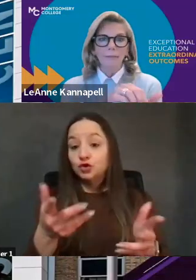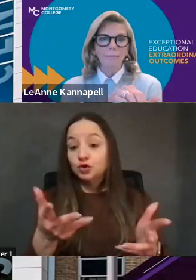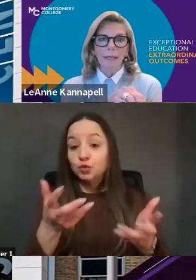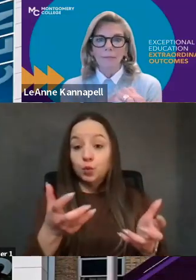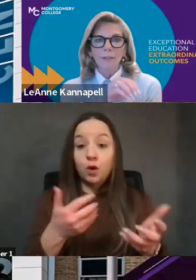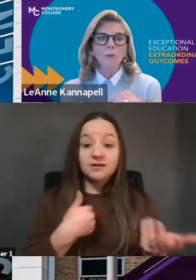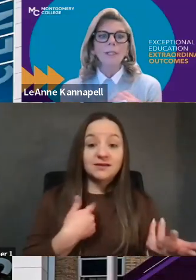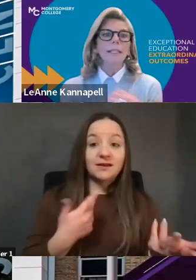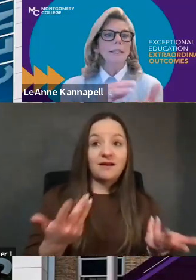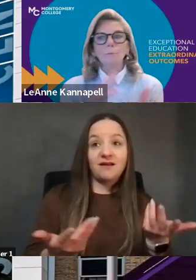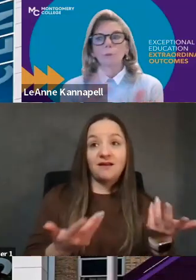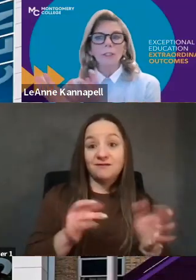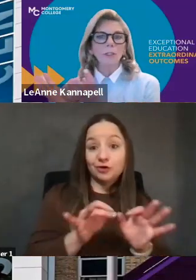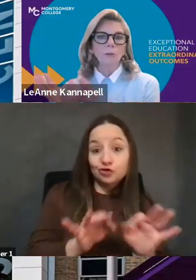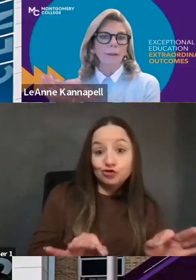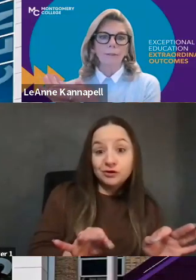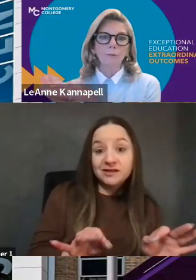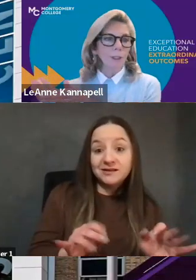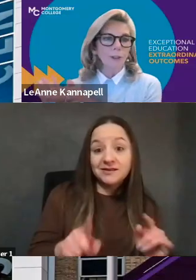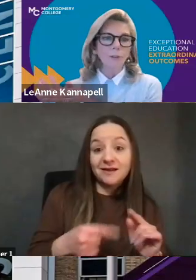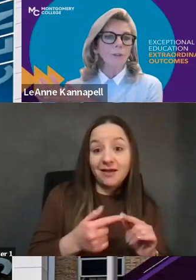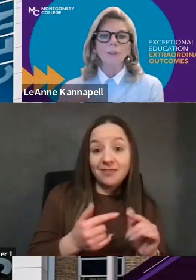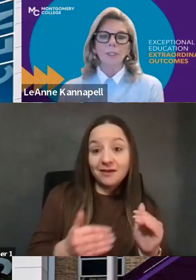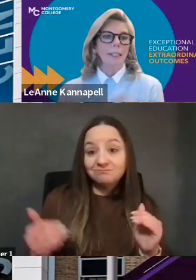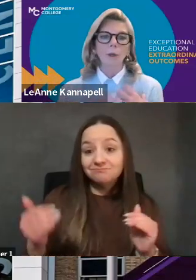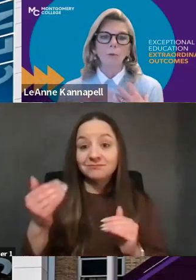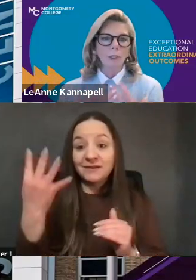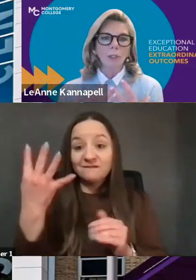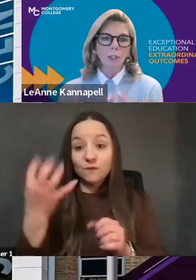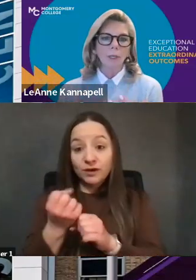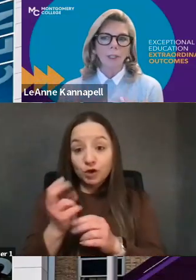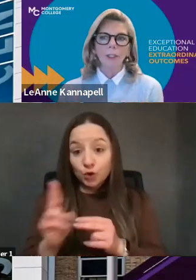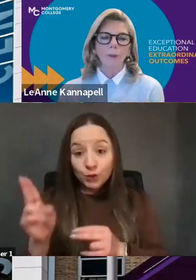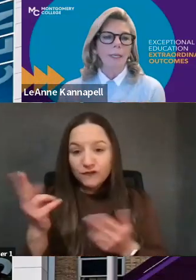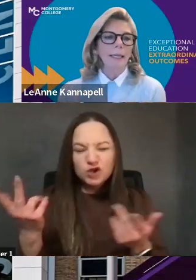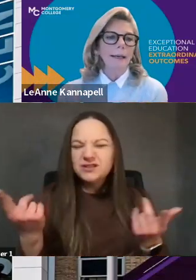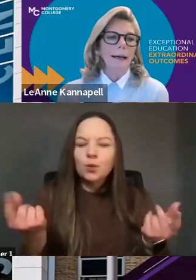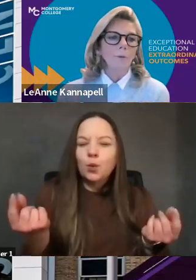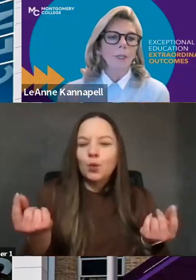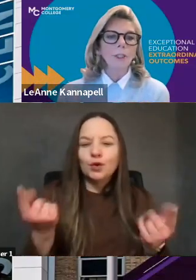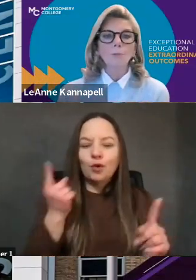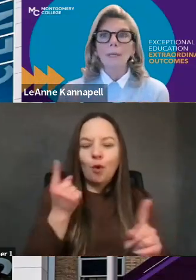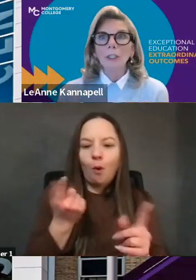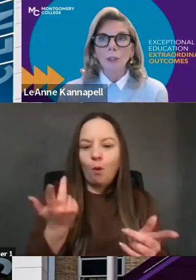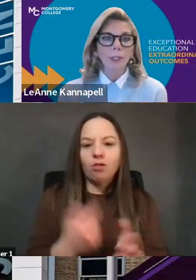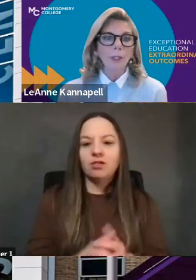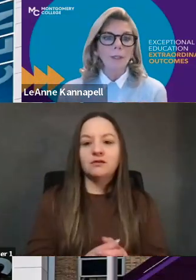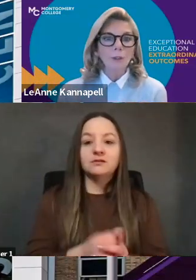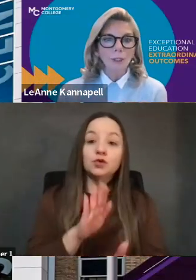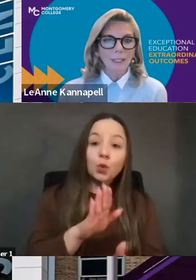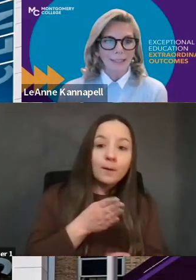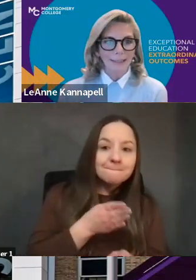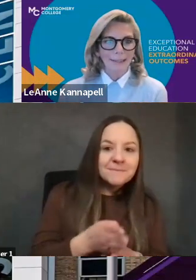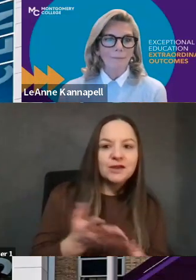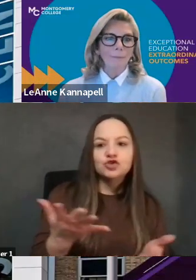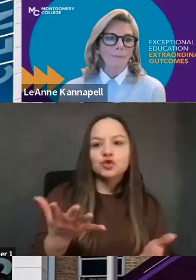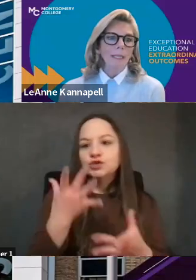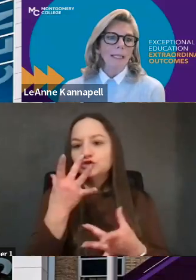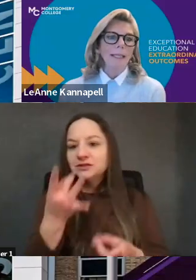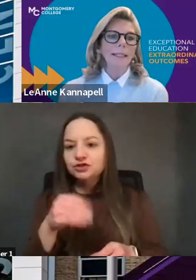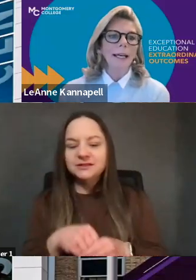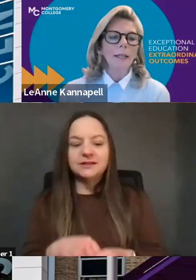have a degree and then move on to a four-year university? What do you want to do? What is your major? What are you interested